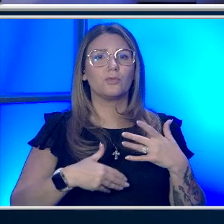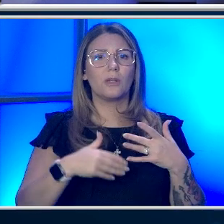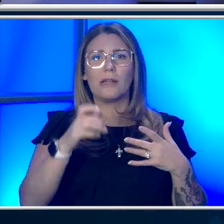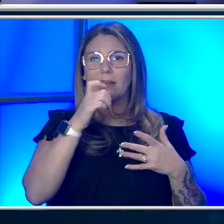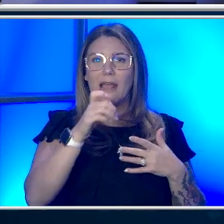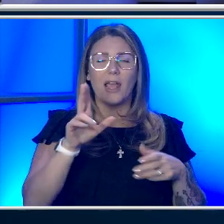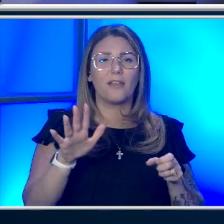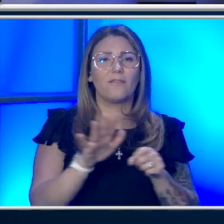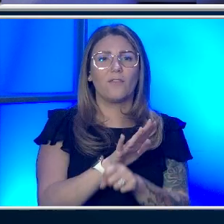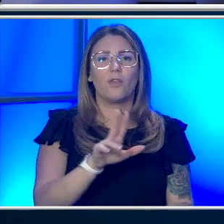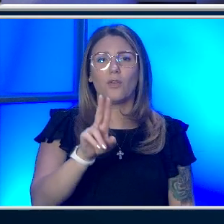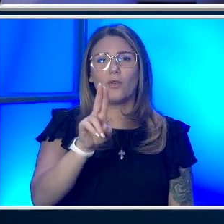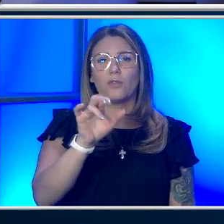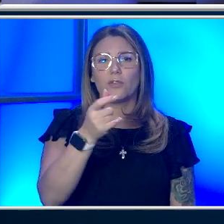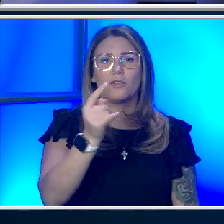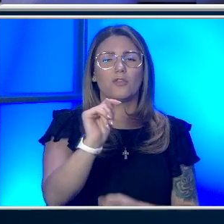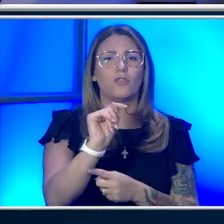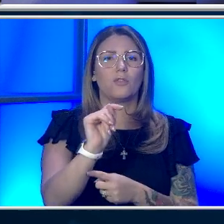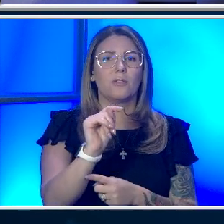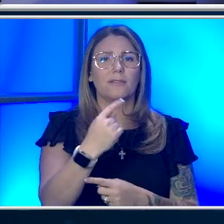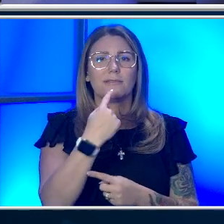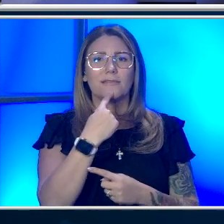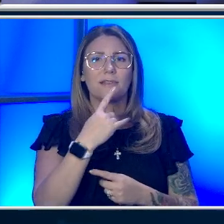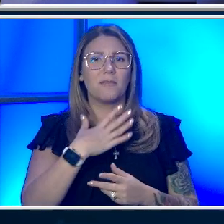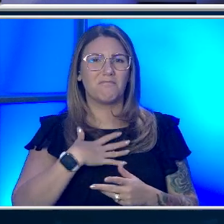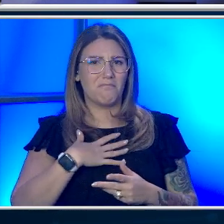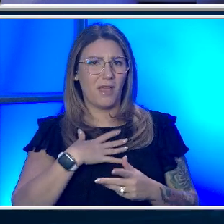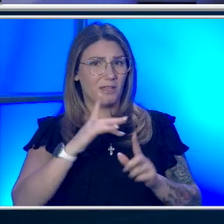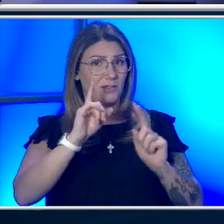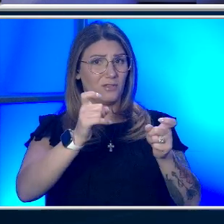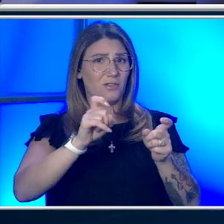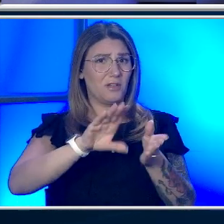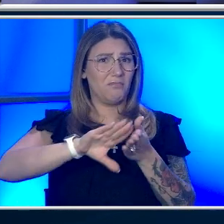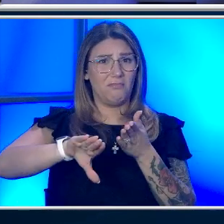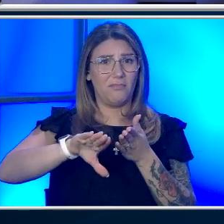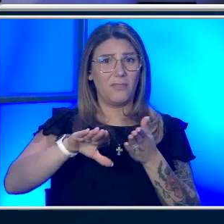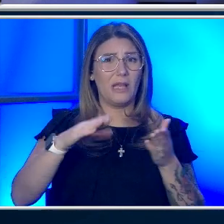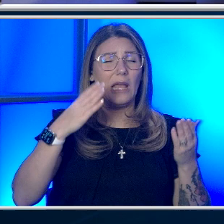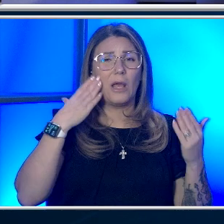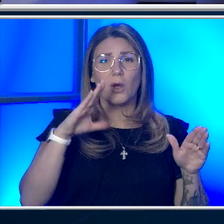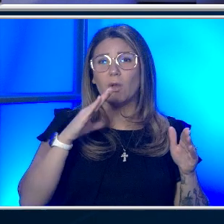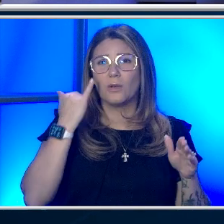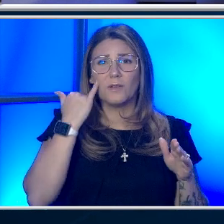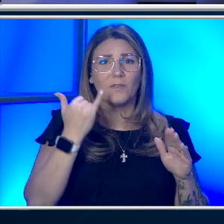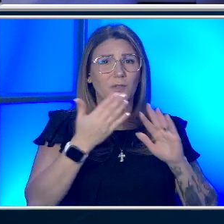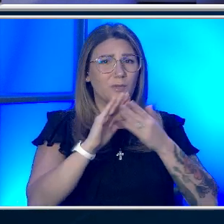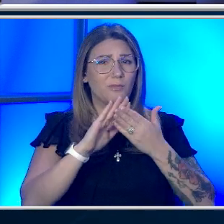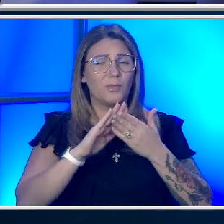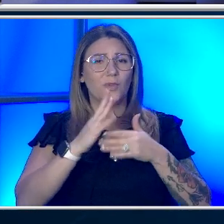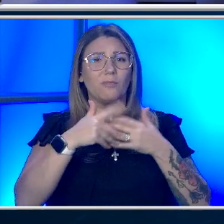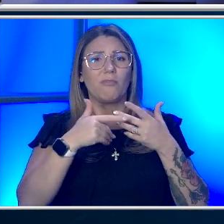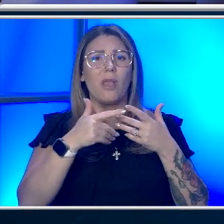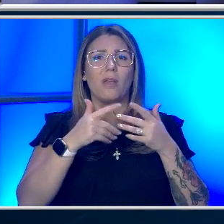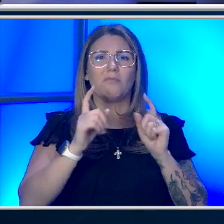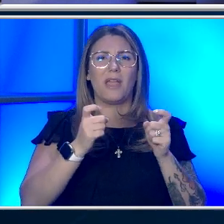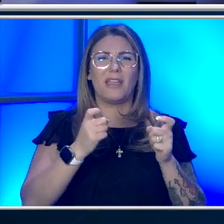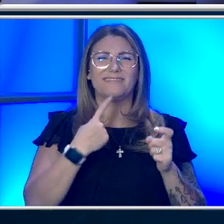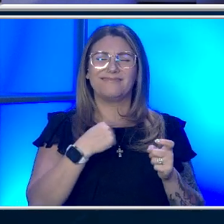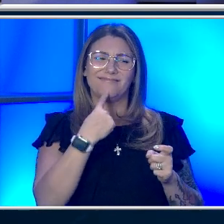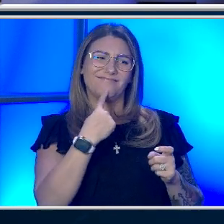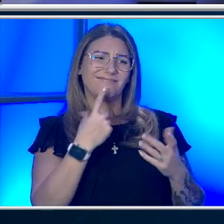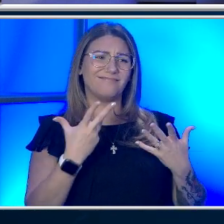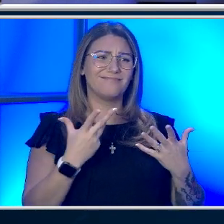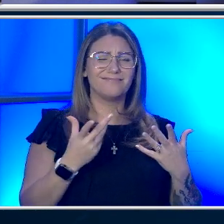told me that my donation would be discarded. I don't know if she had it at Community Blood Bank, but she said it kind of soured me, she said, on trying